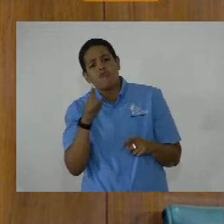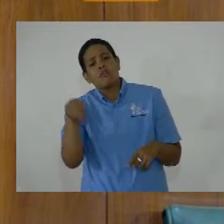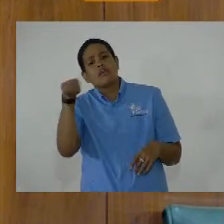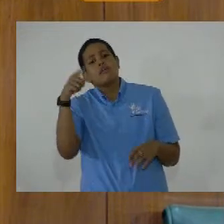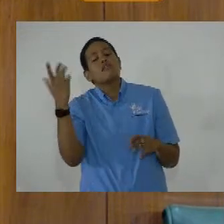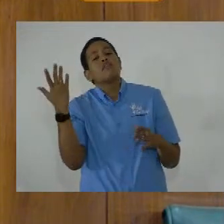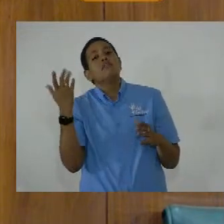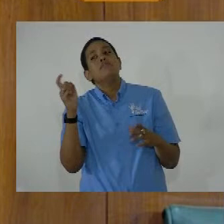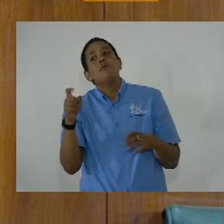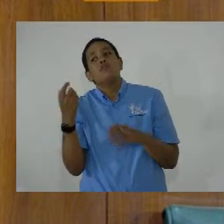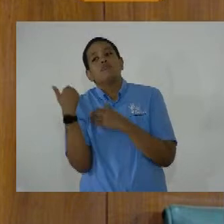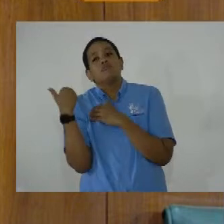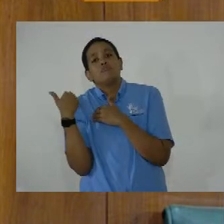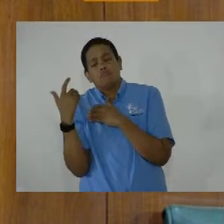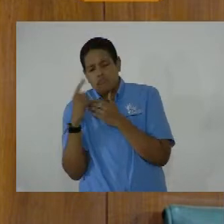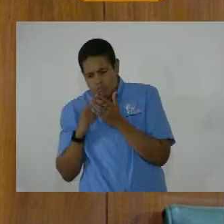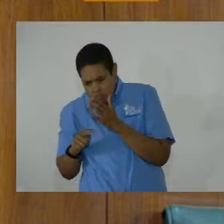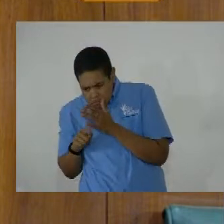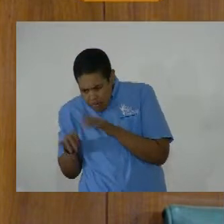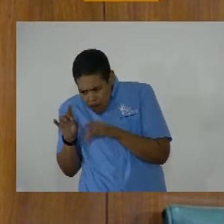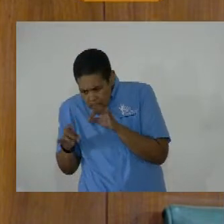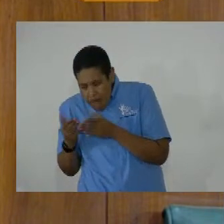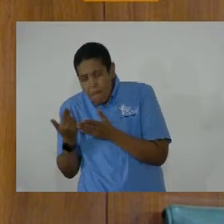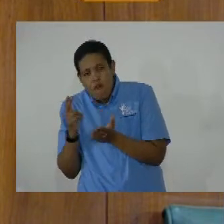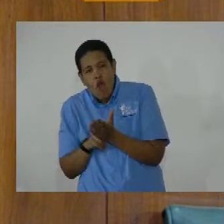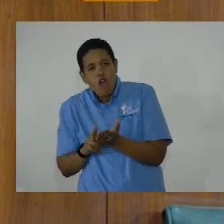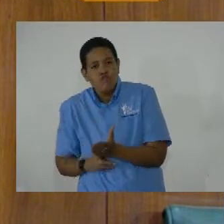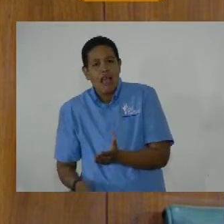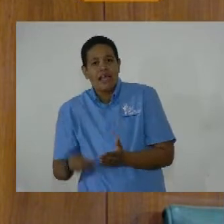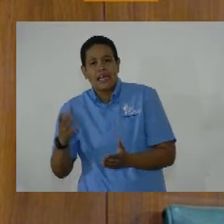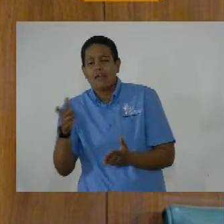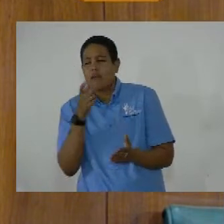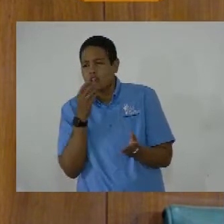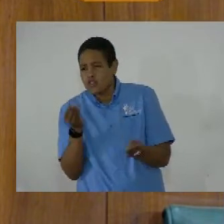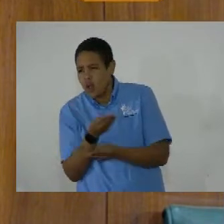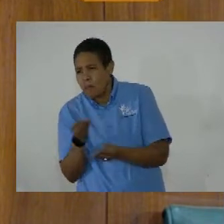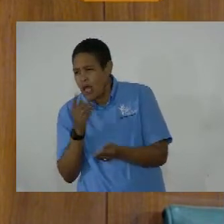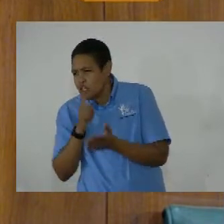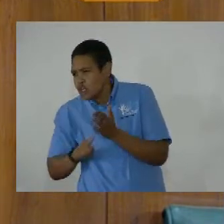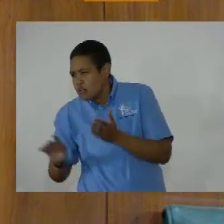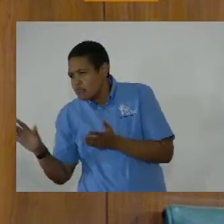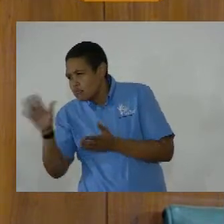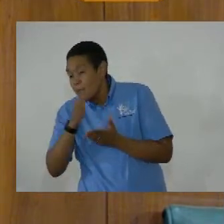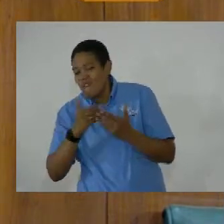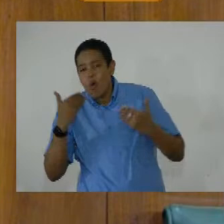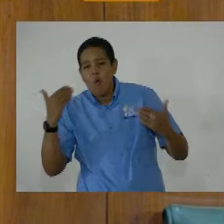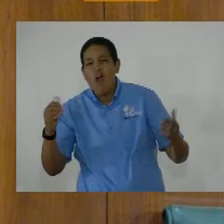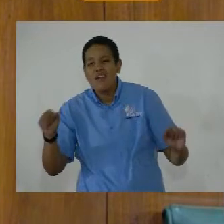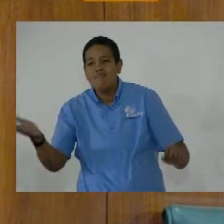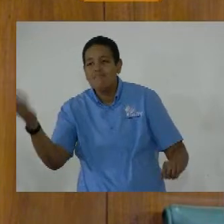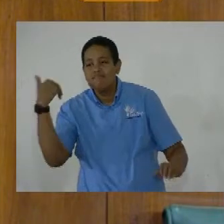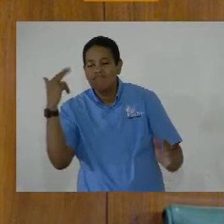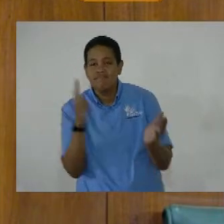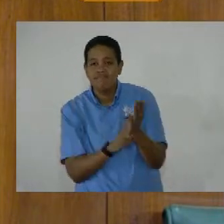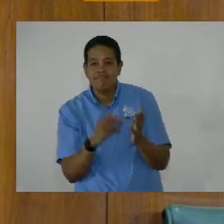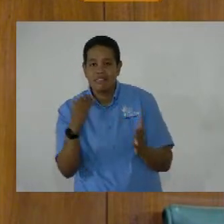the contracted companies and down into the supply chain. Madam Speaker, we are not there